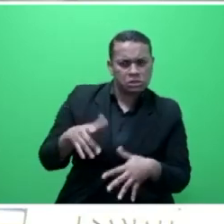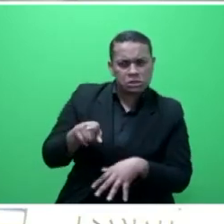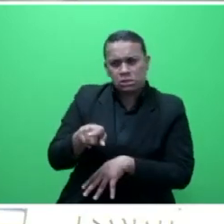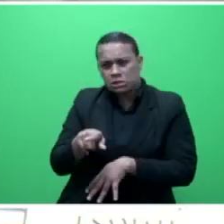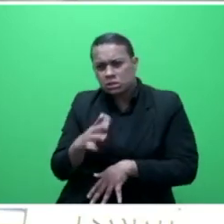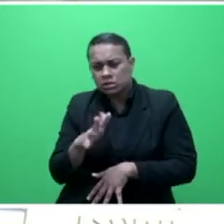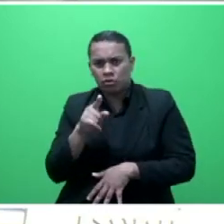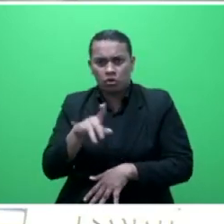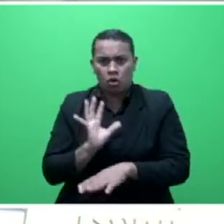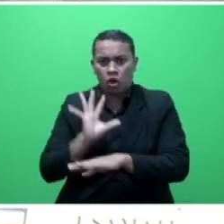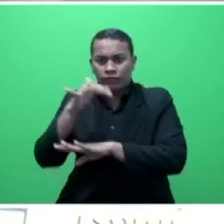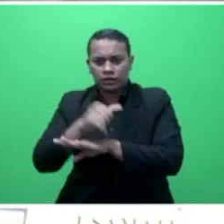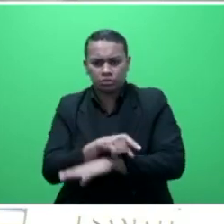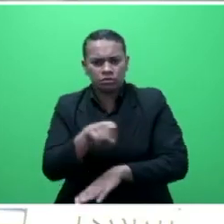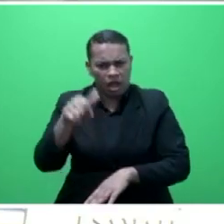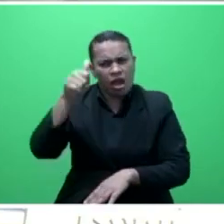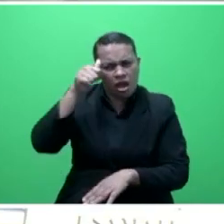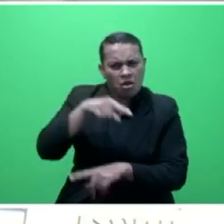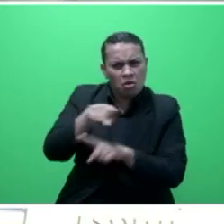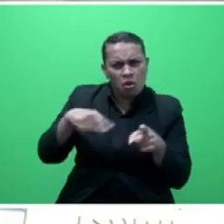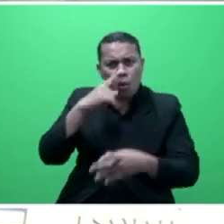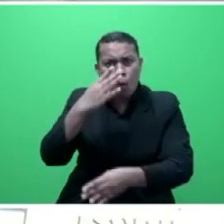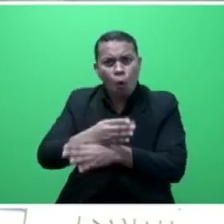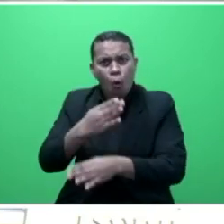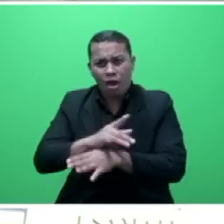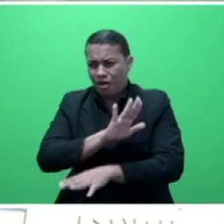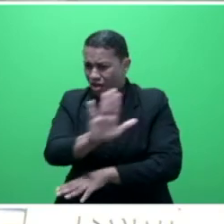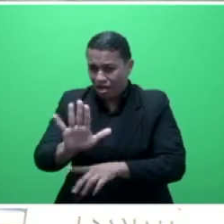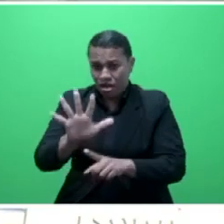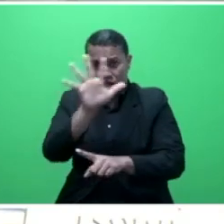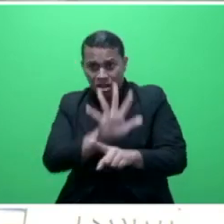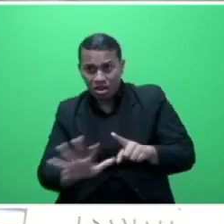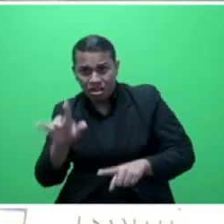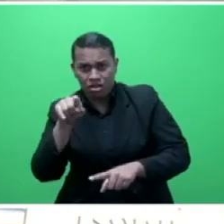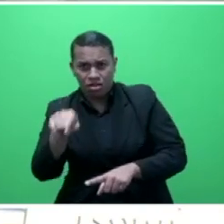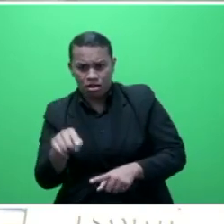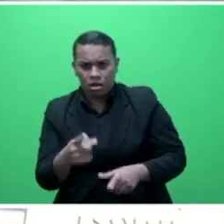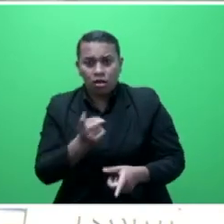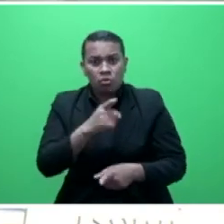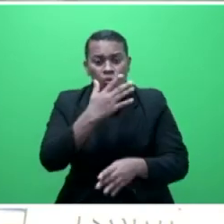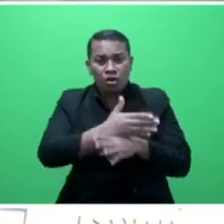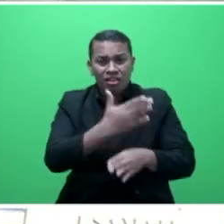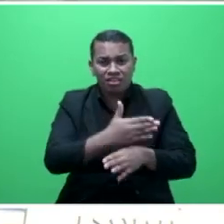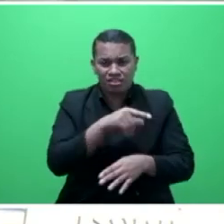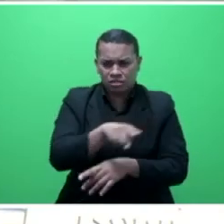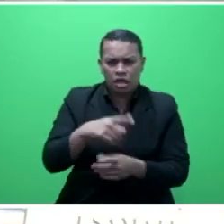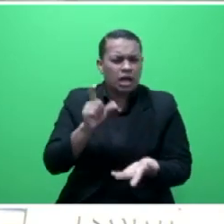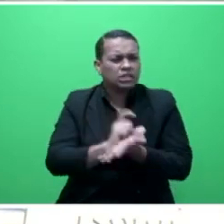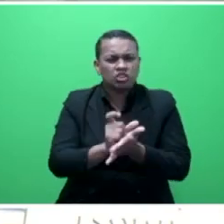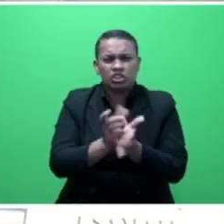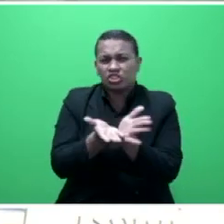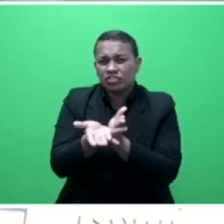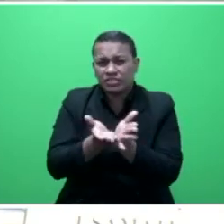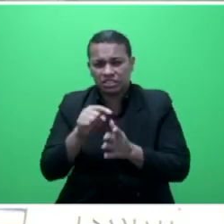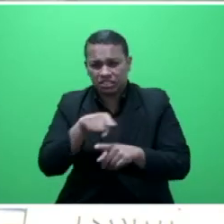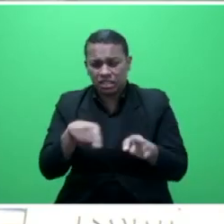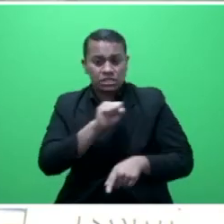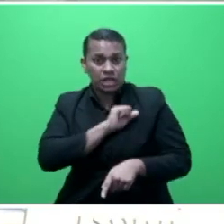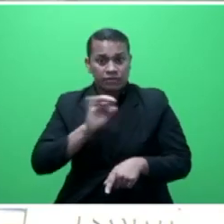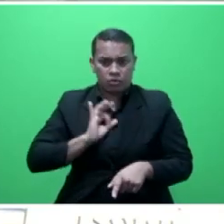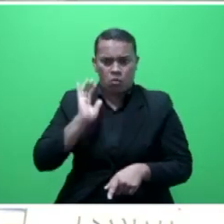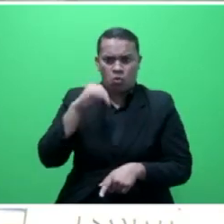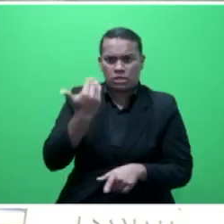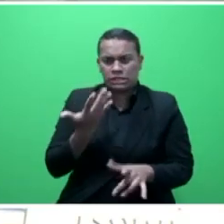and corruptible power to decide which vaguely defined duty their goods will attract. It's not a system suited to an